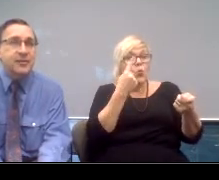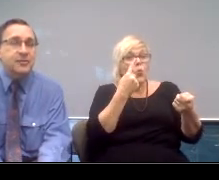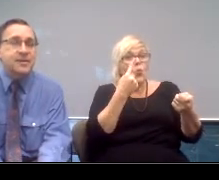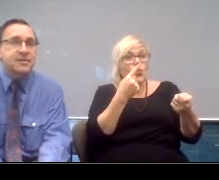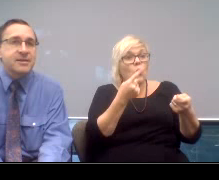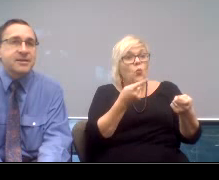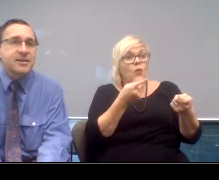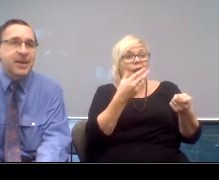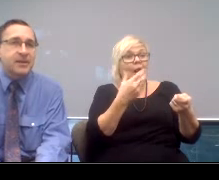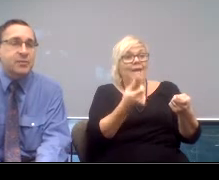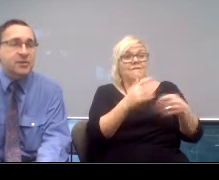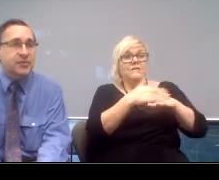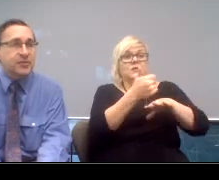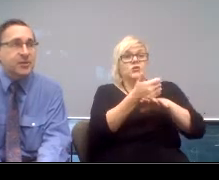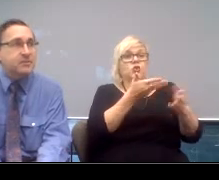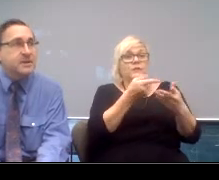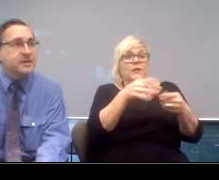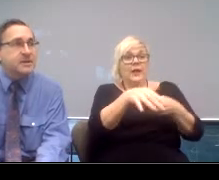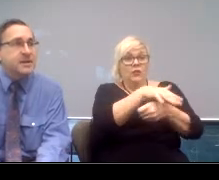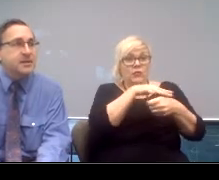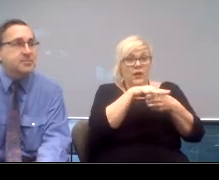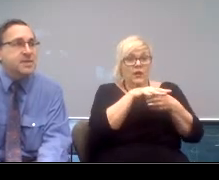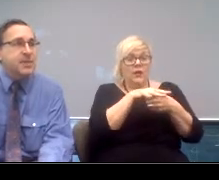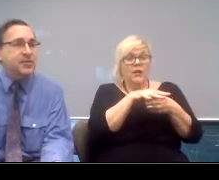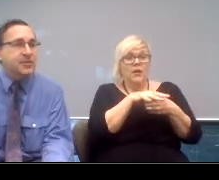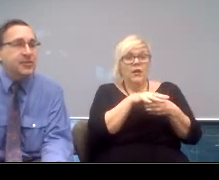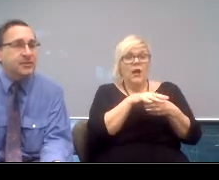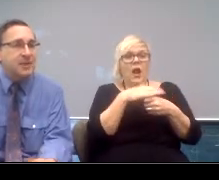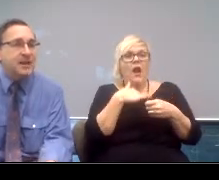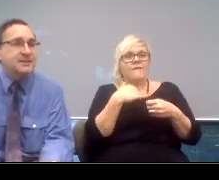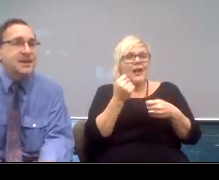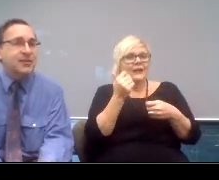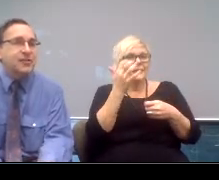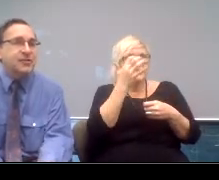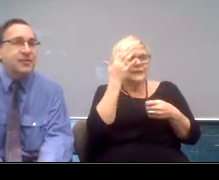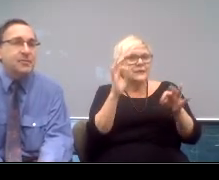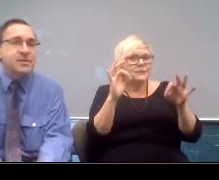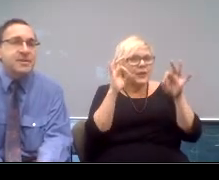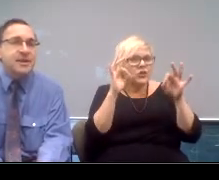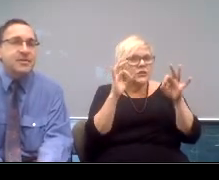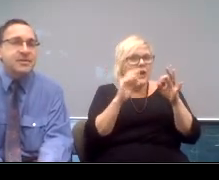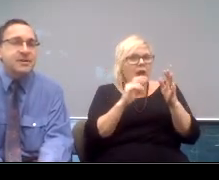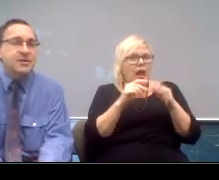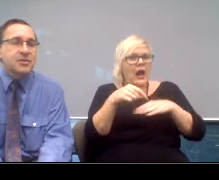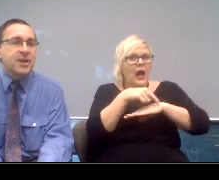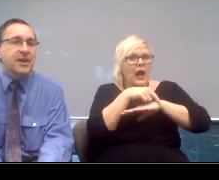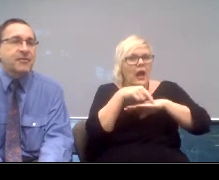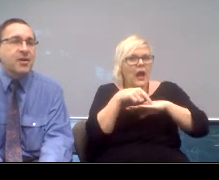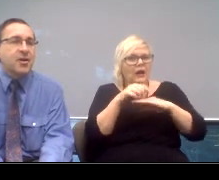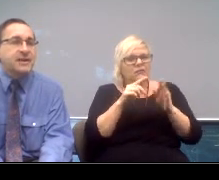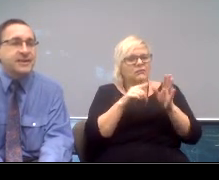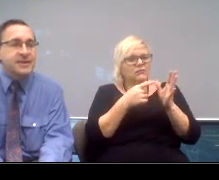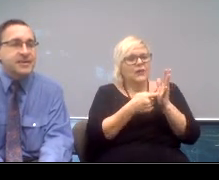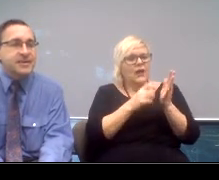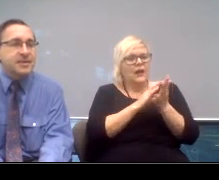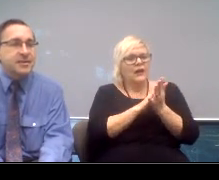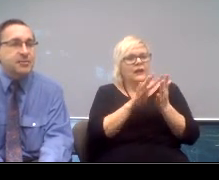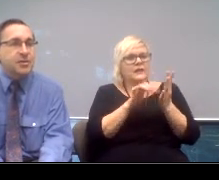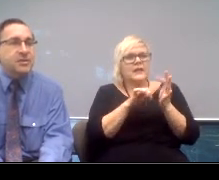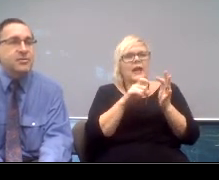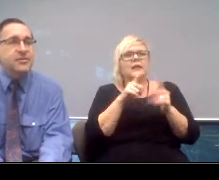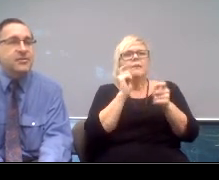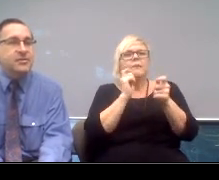in the last 2 months have had approaches from specialist architecture developers and others who have ideas